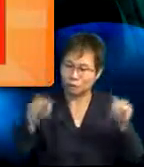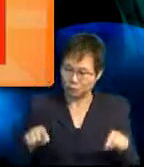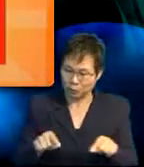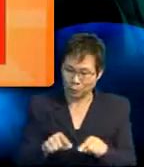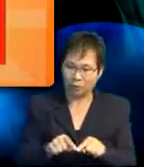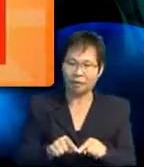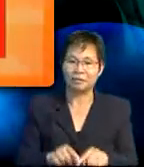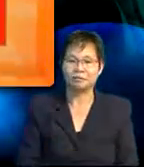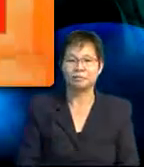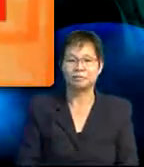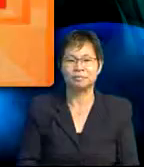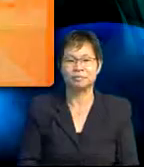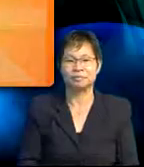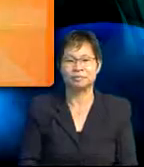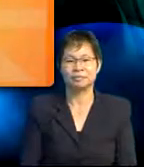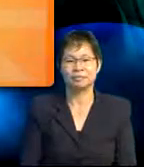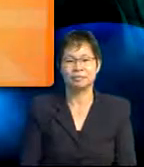Square,